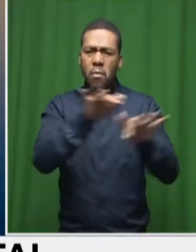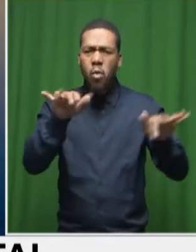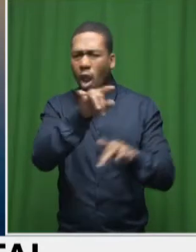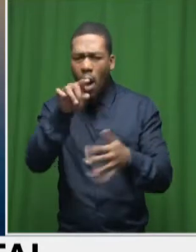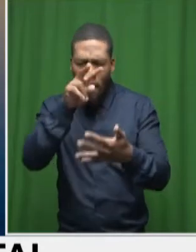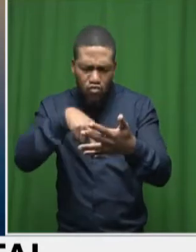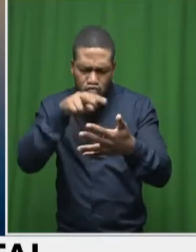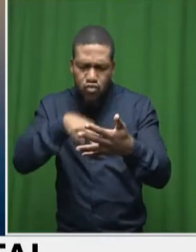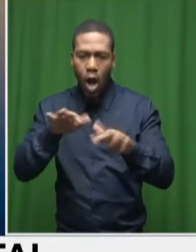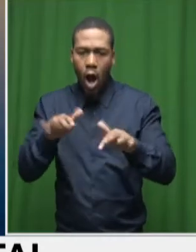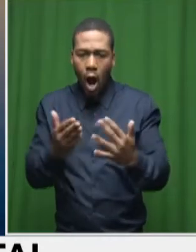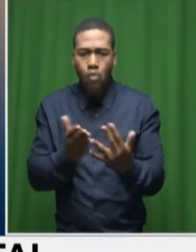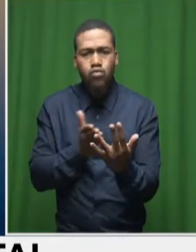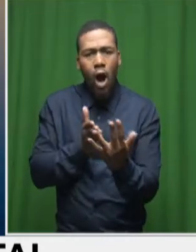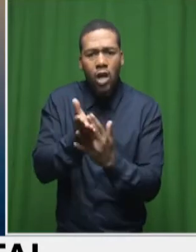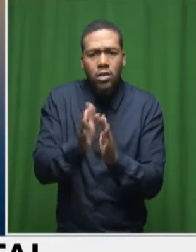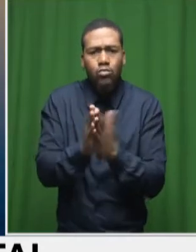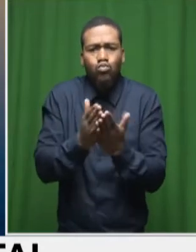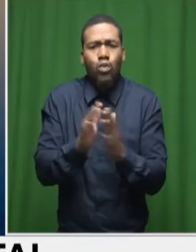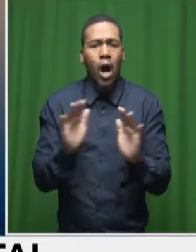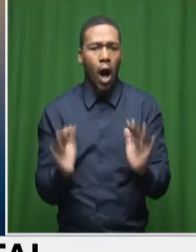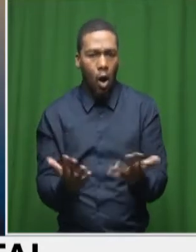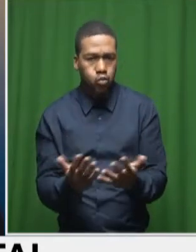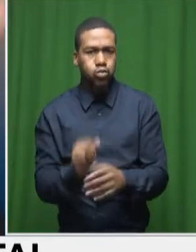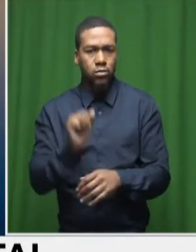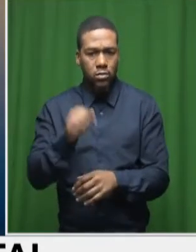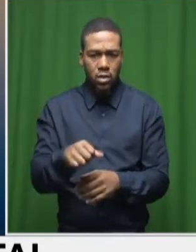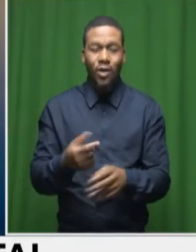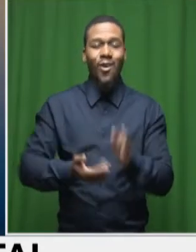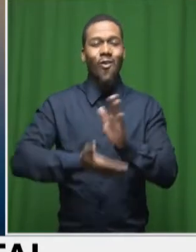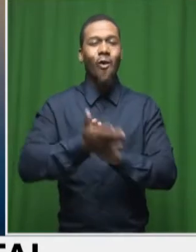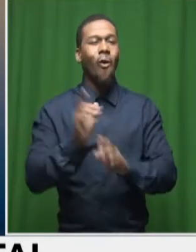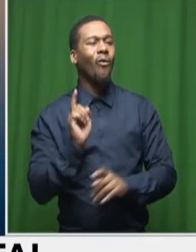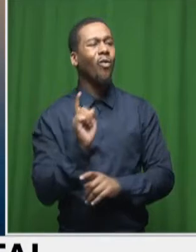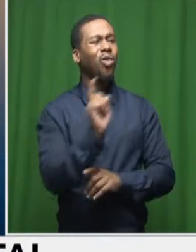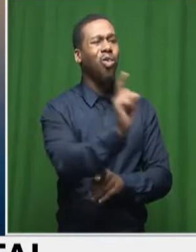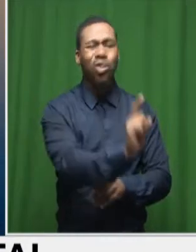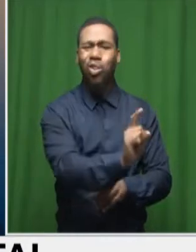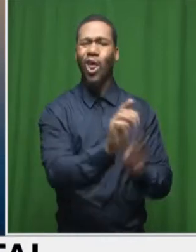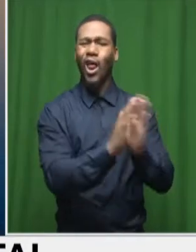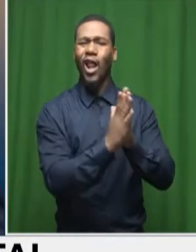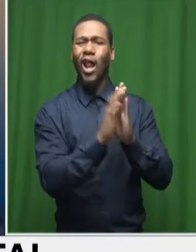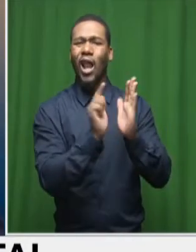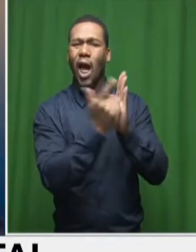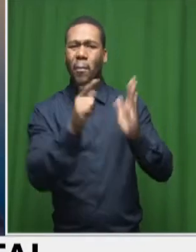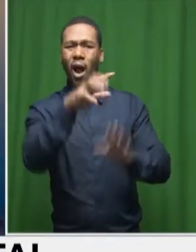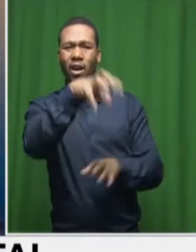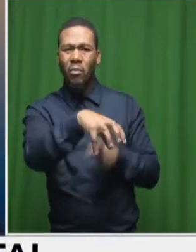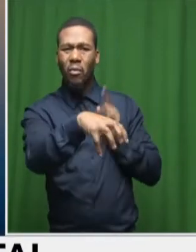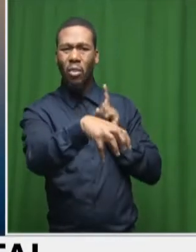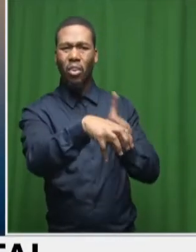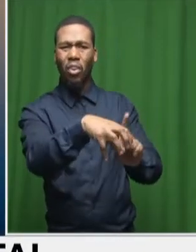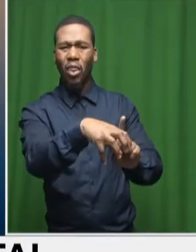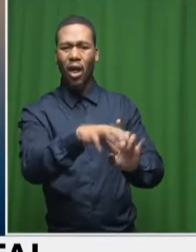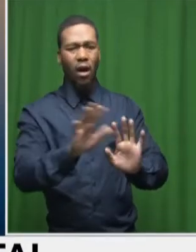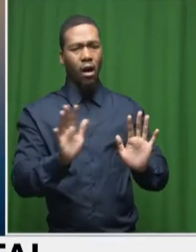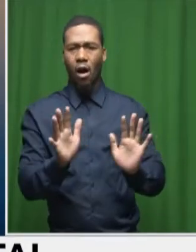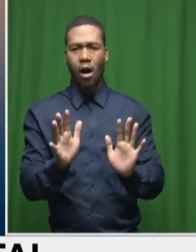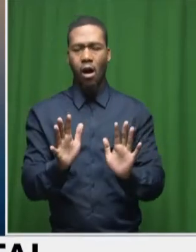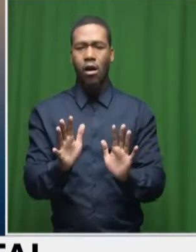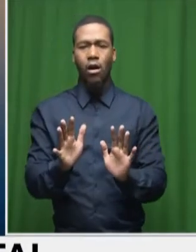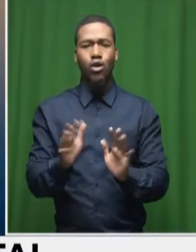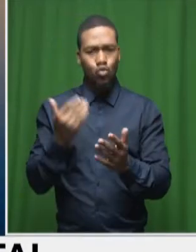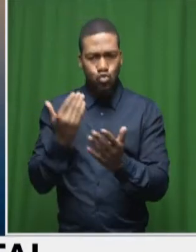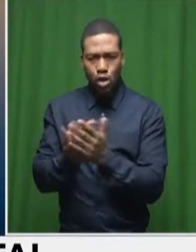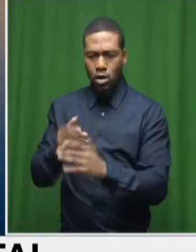where you essentially don't need to go to a library if you've got sort of like this central virtual library where you can, just by being at home on